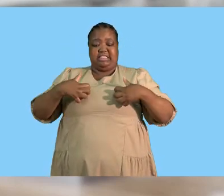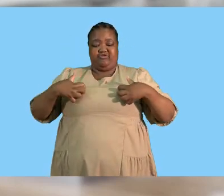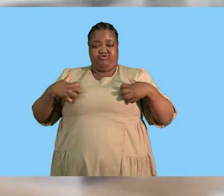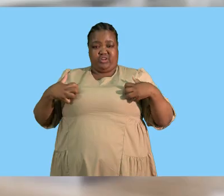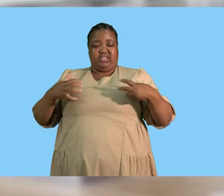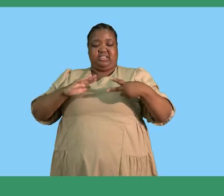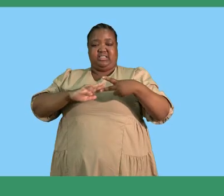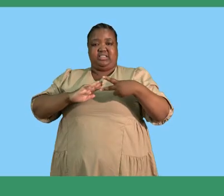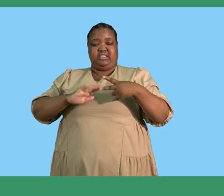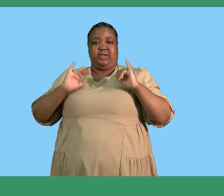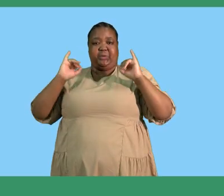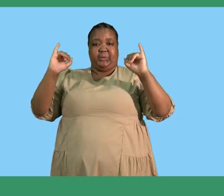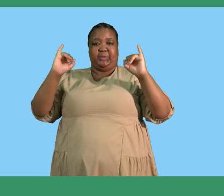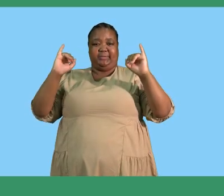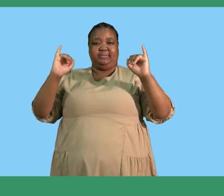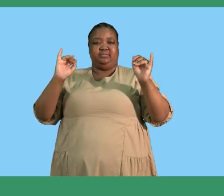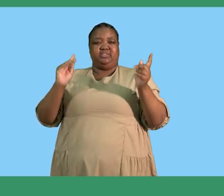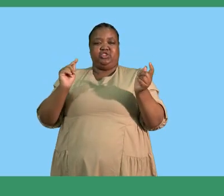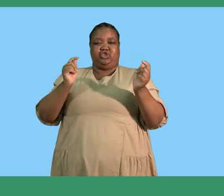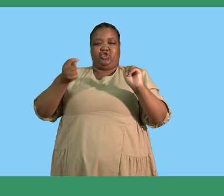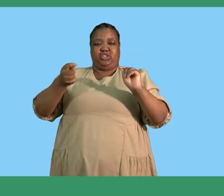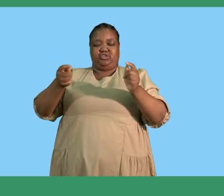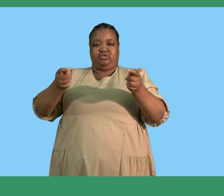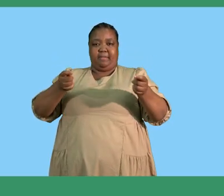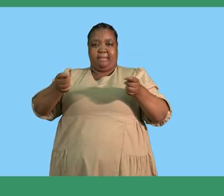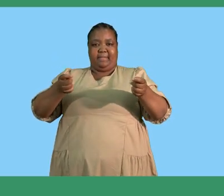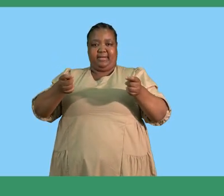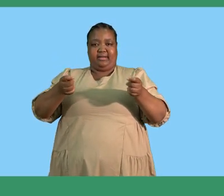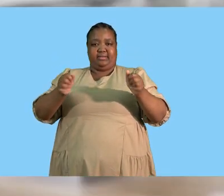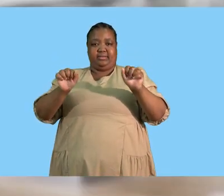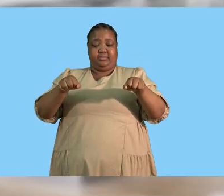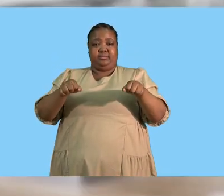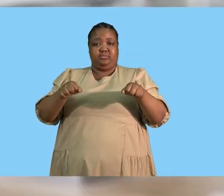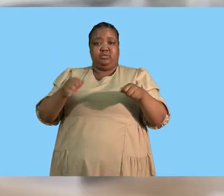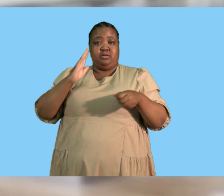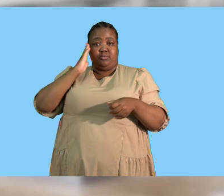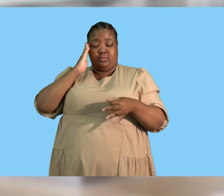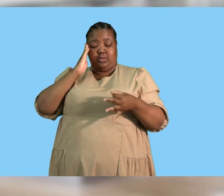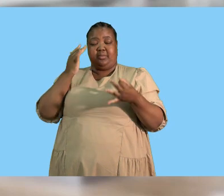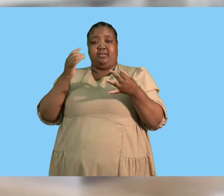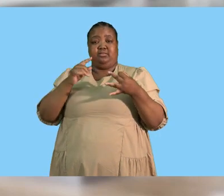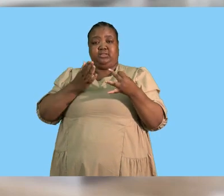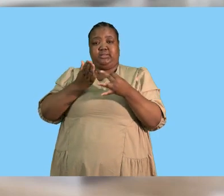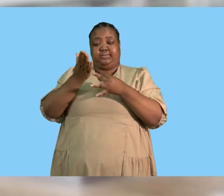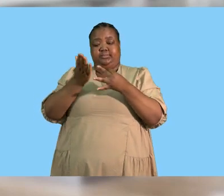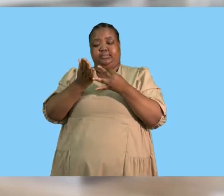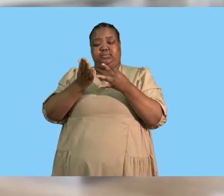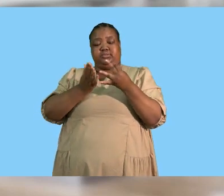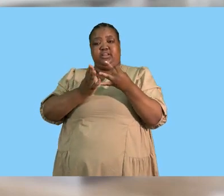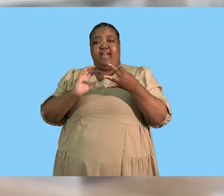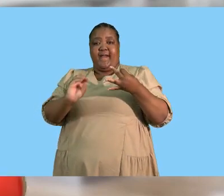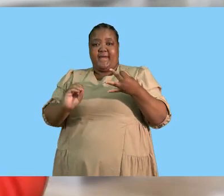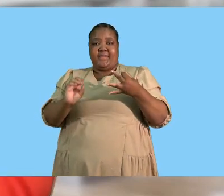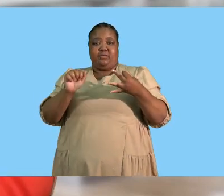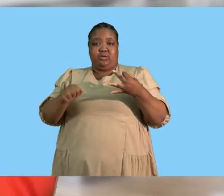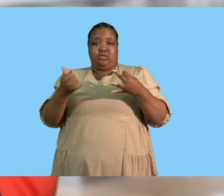your crisis, and change management. Now, as you remember, this is divided into three segments,